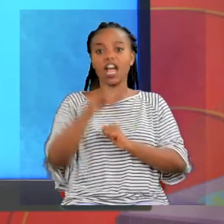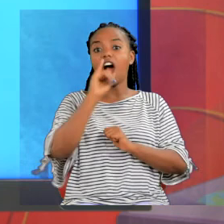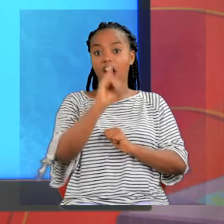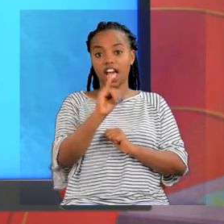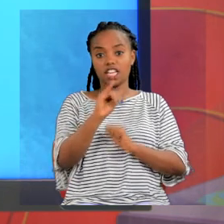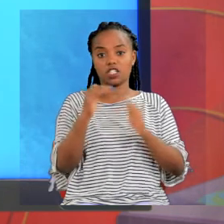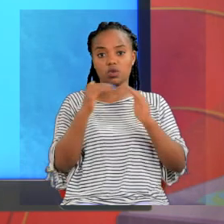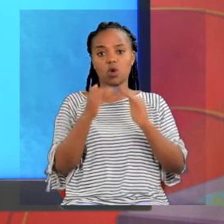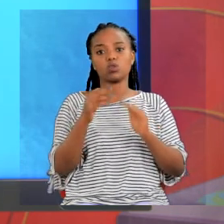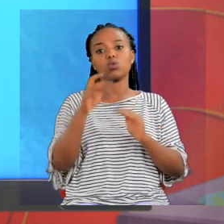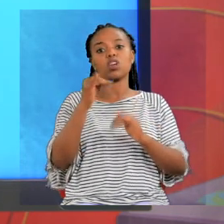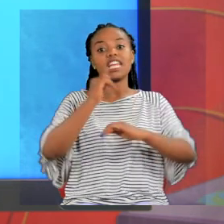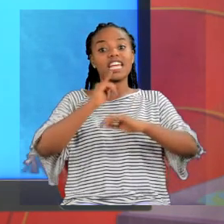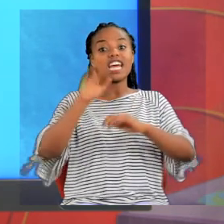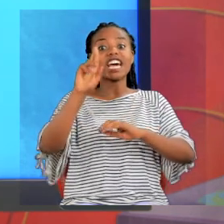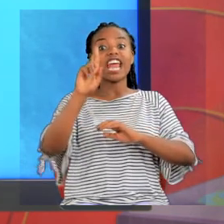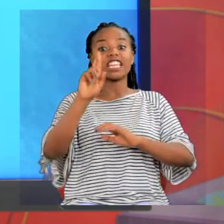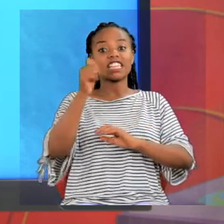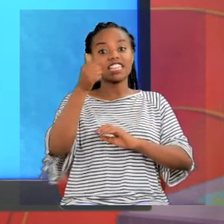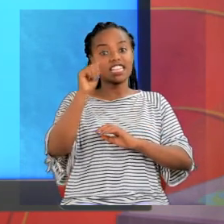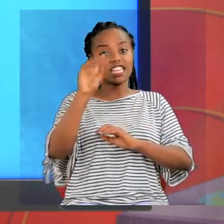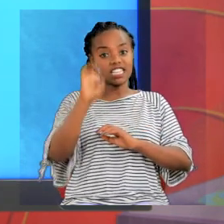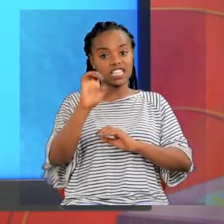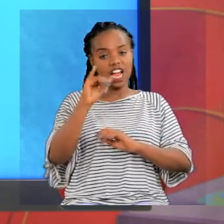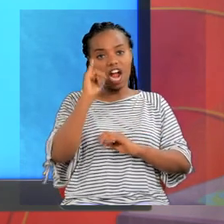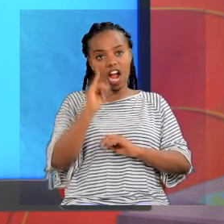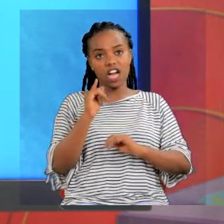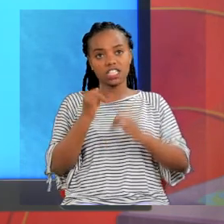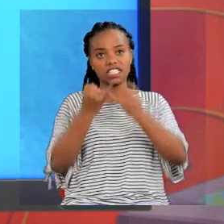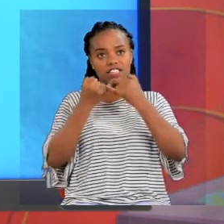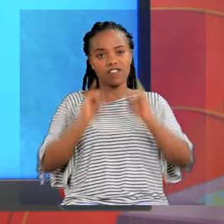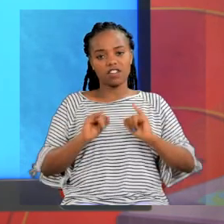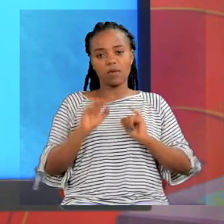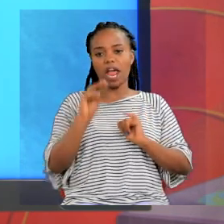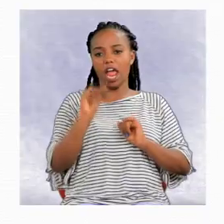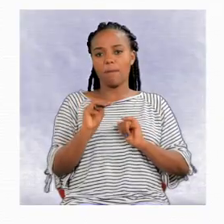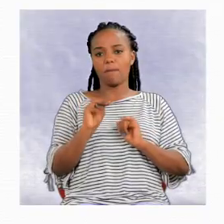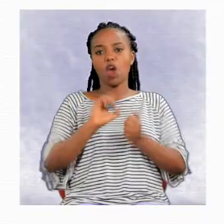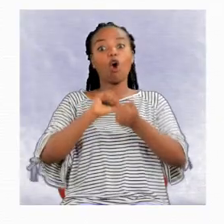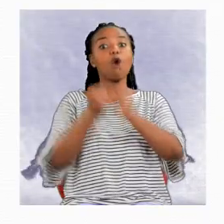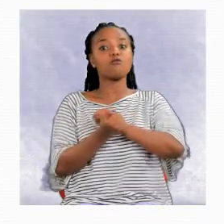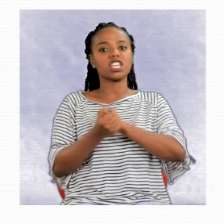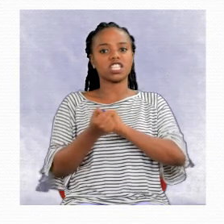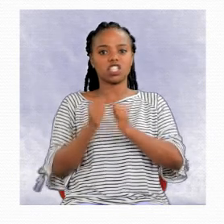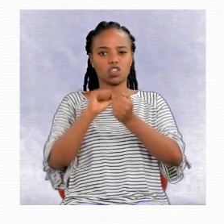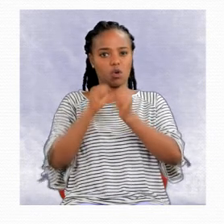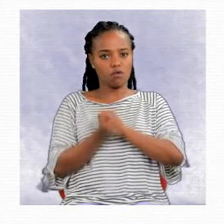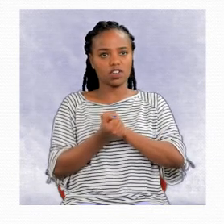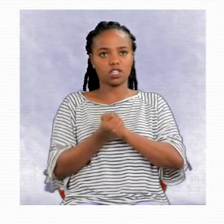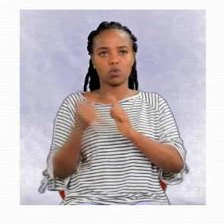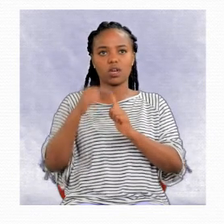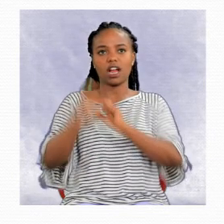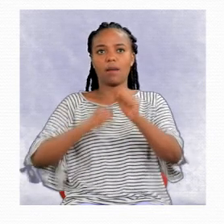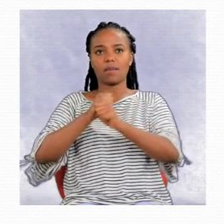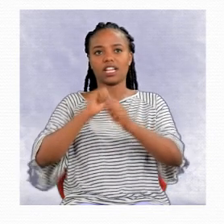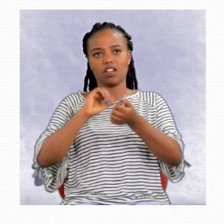given by the interest rate per year divided by the conversion factor. Since the interest is